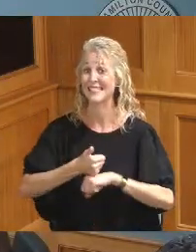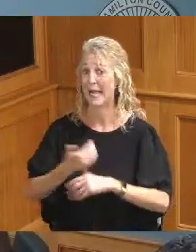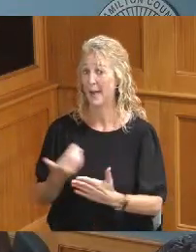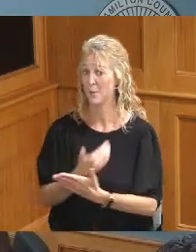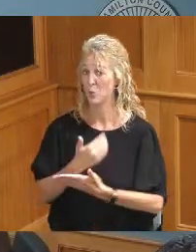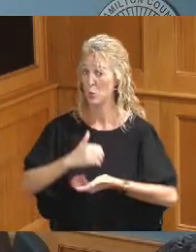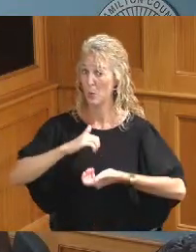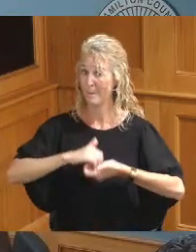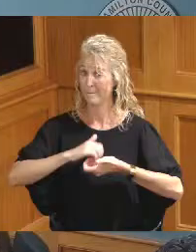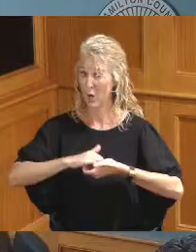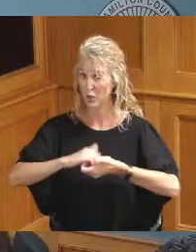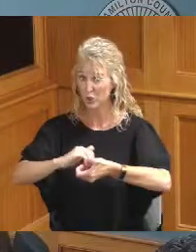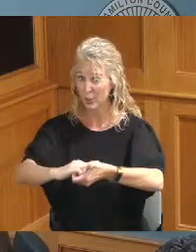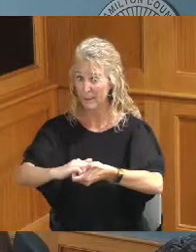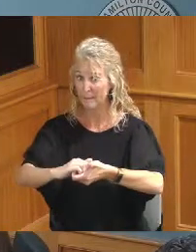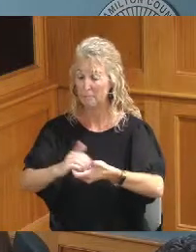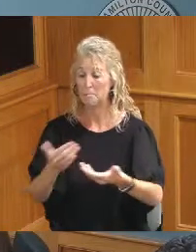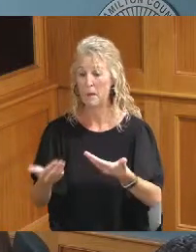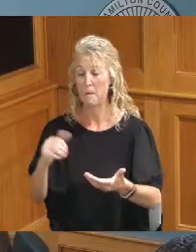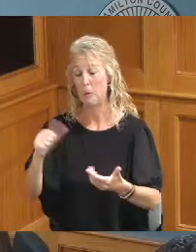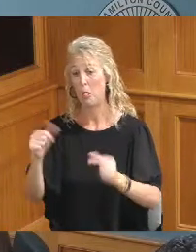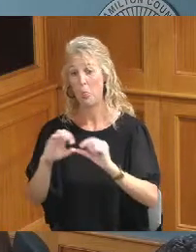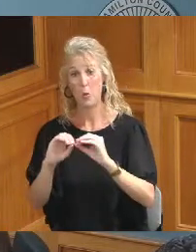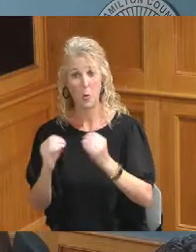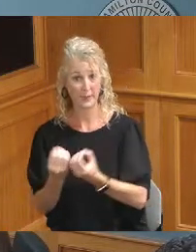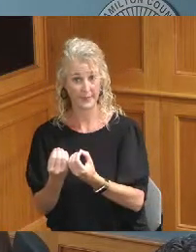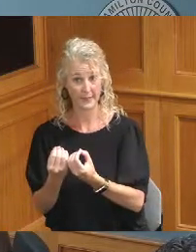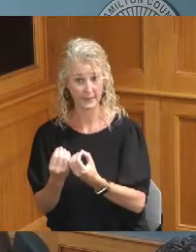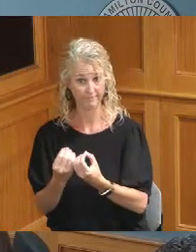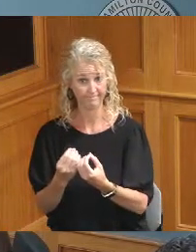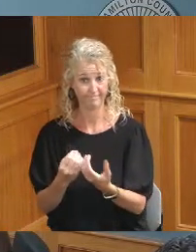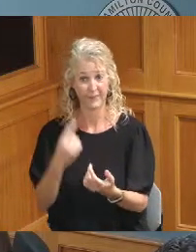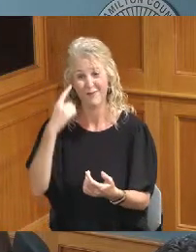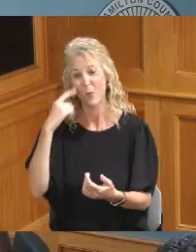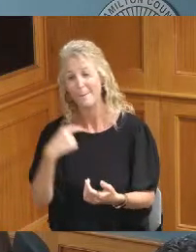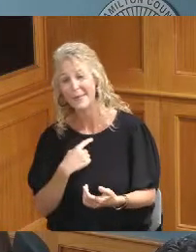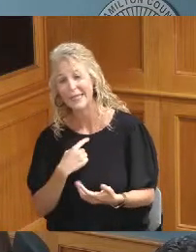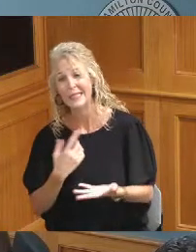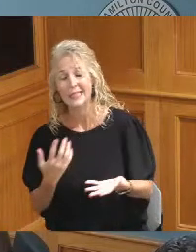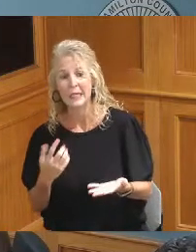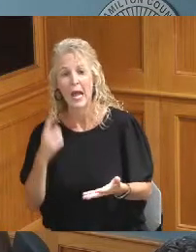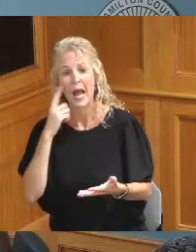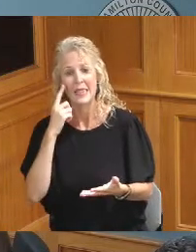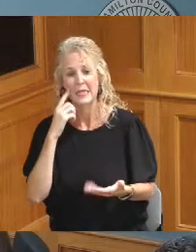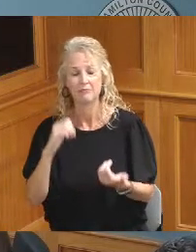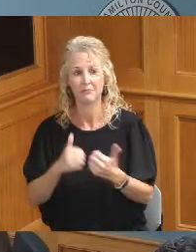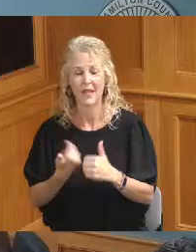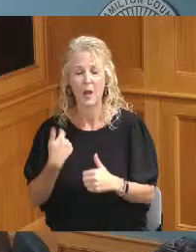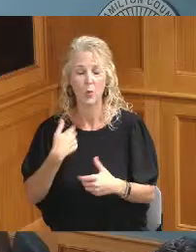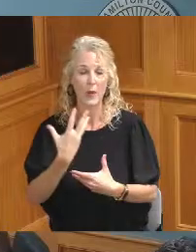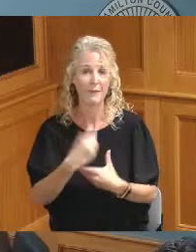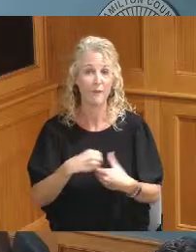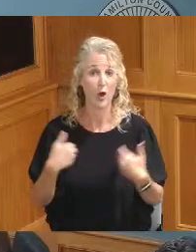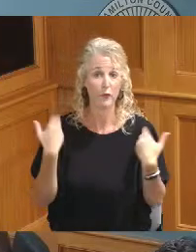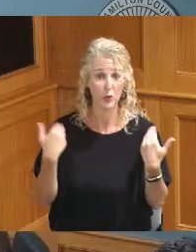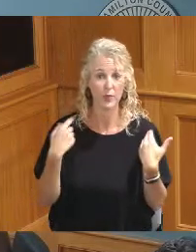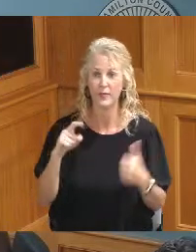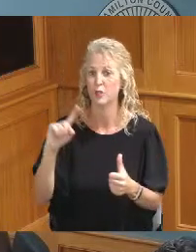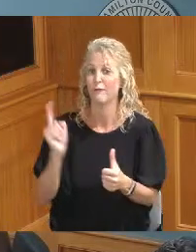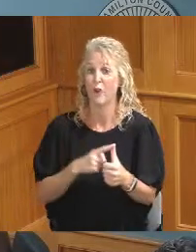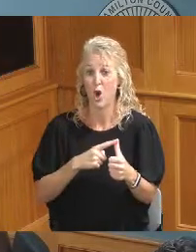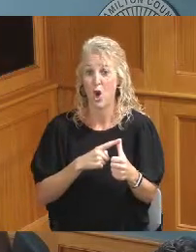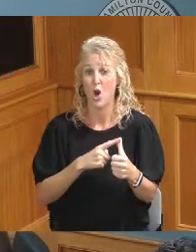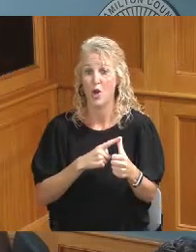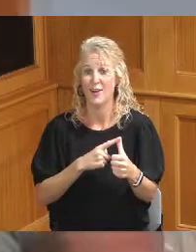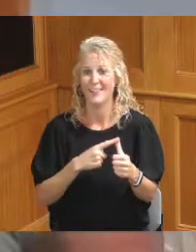start working with other organizations, the best way I would say to engage youth is, one, we need to start making them aware. But we